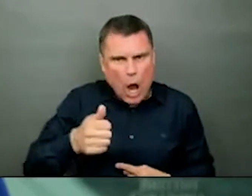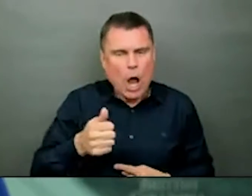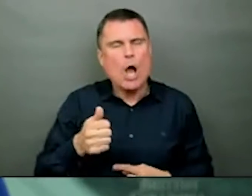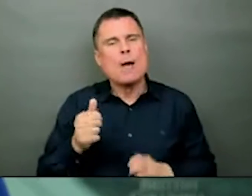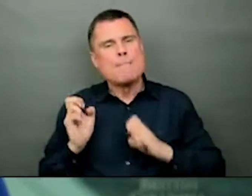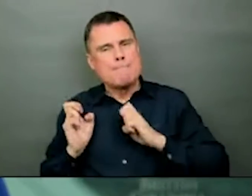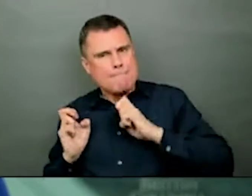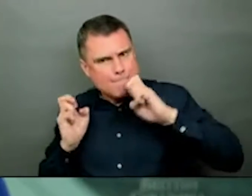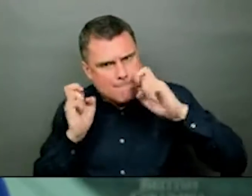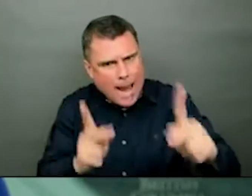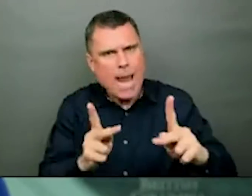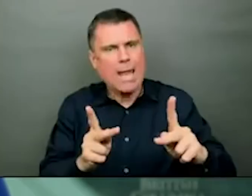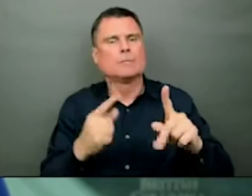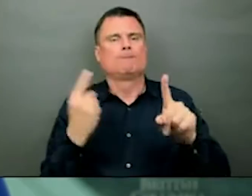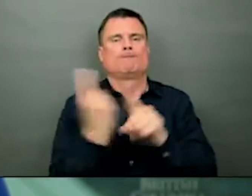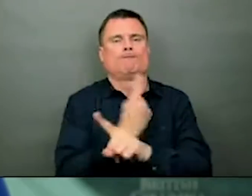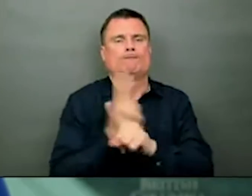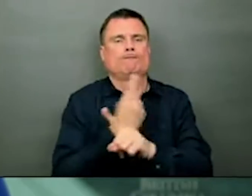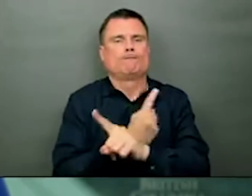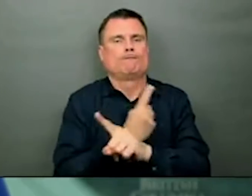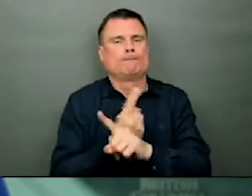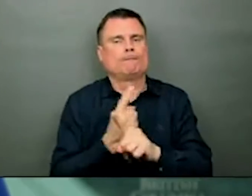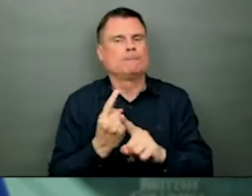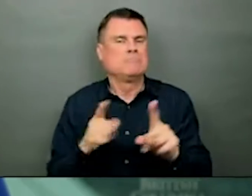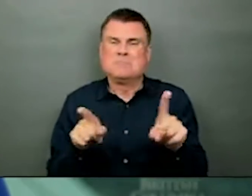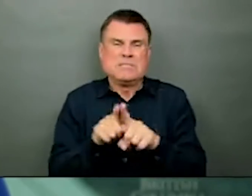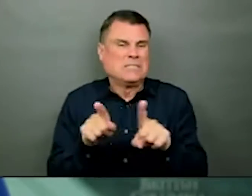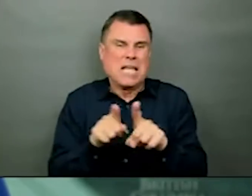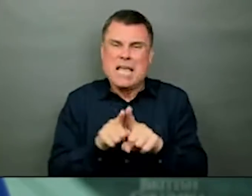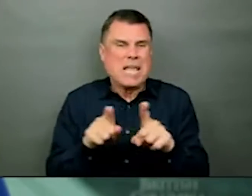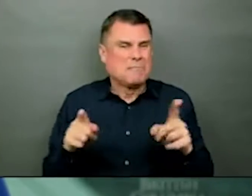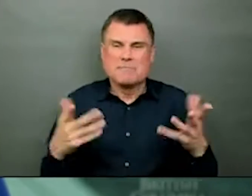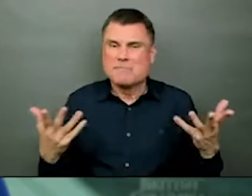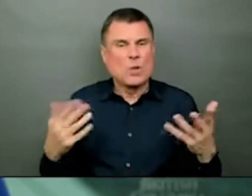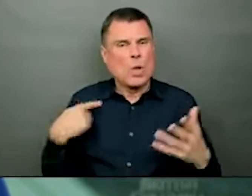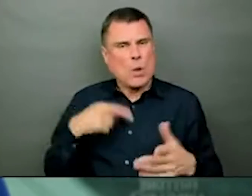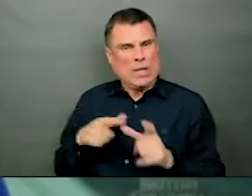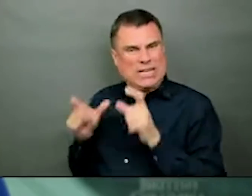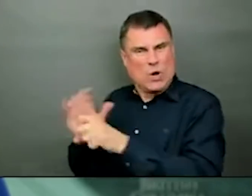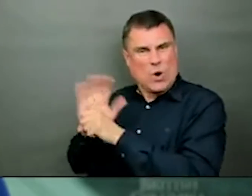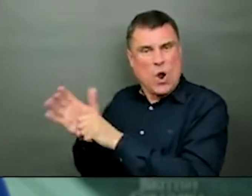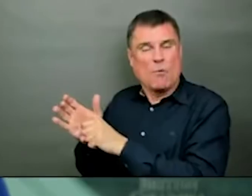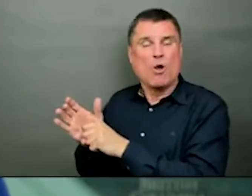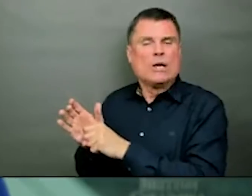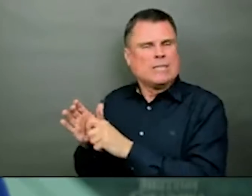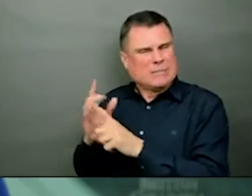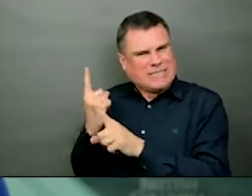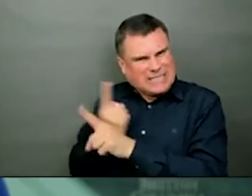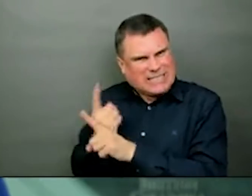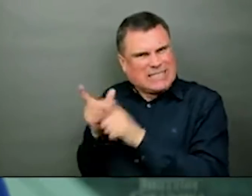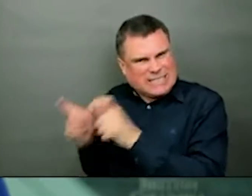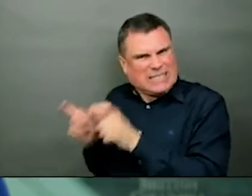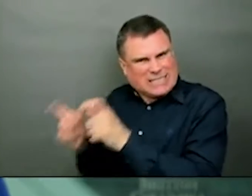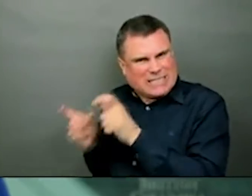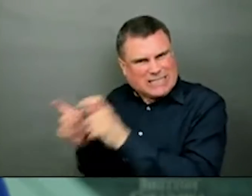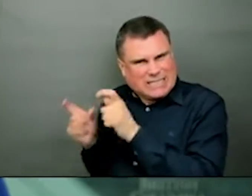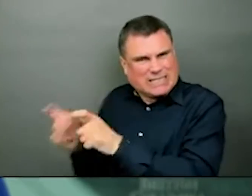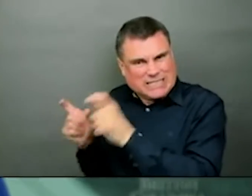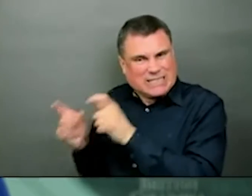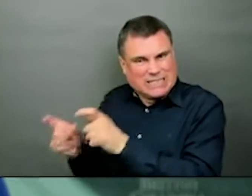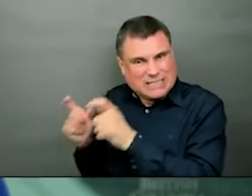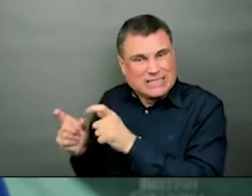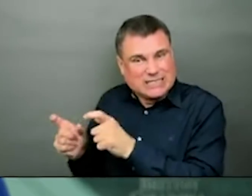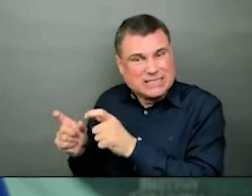what we've done is a start, but it's just a start. There are 4.3 million people to be